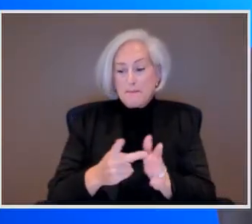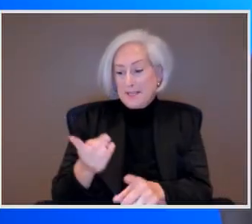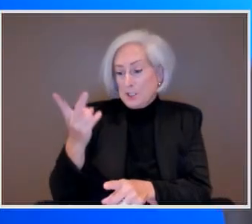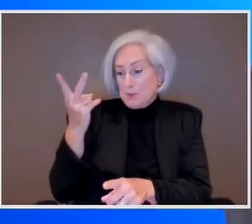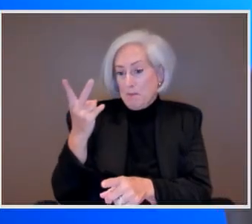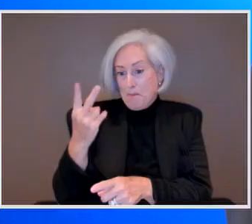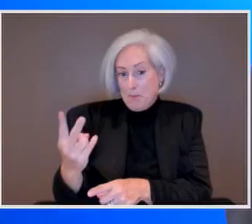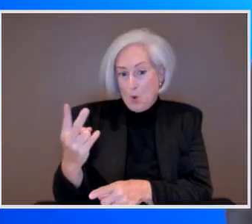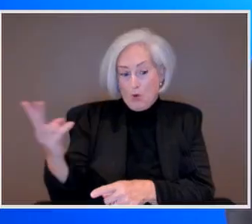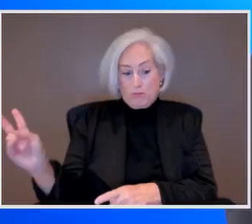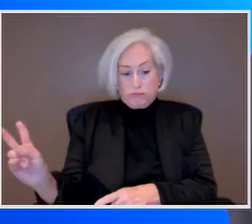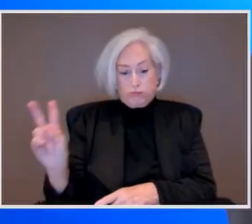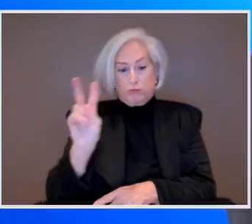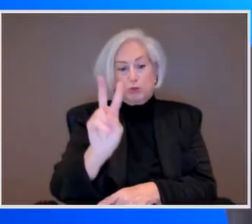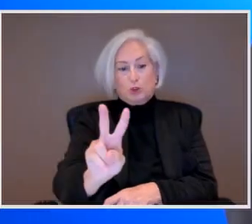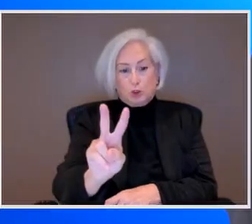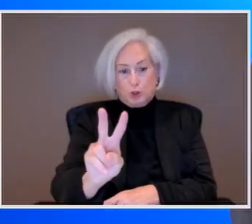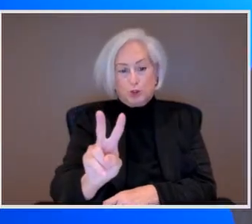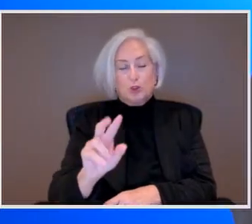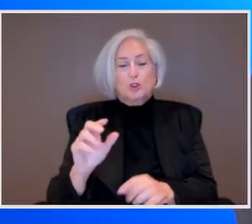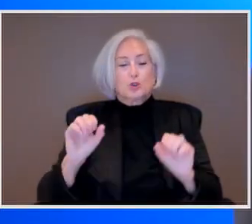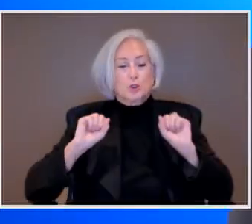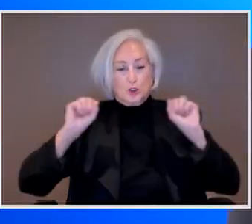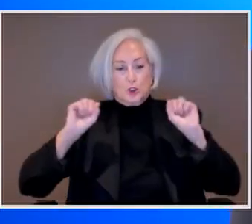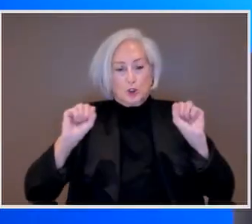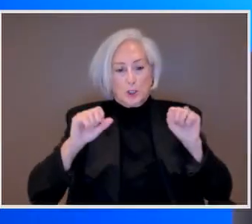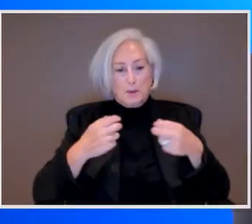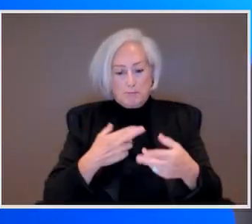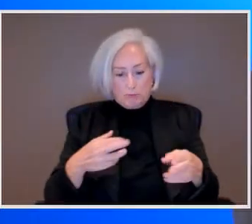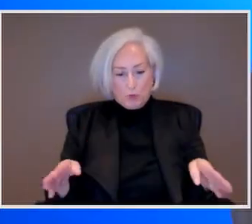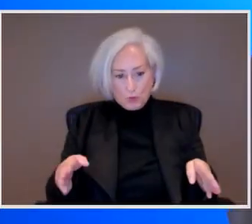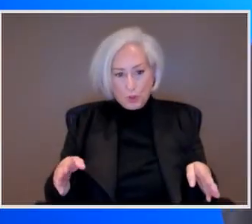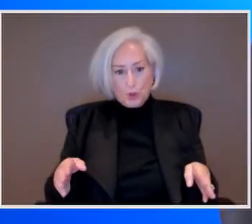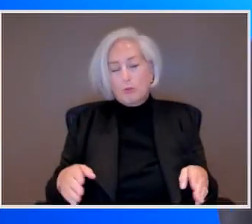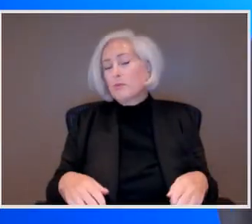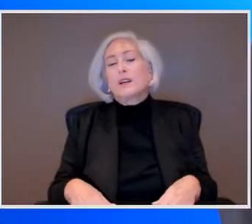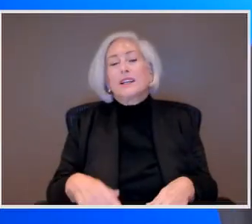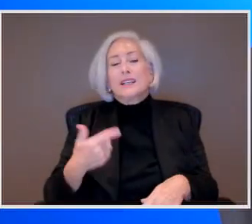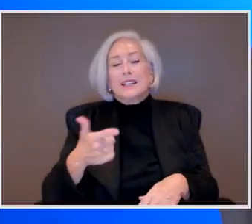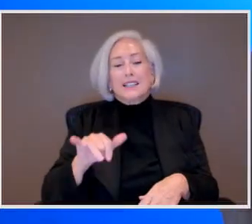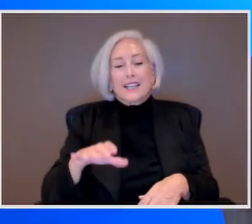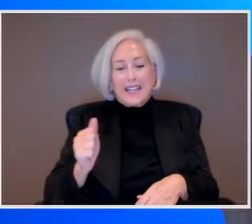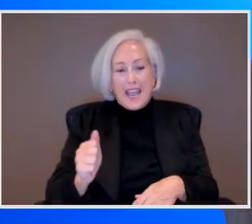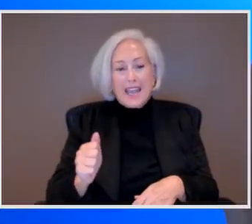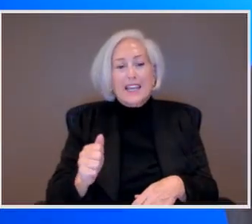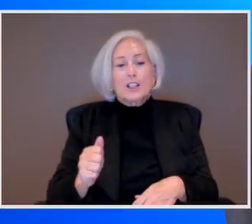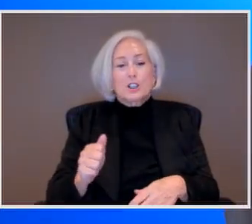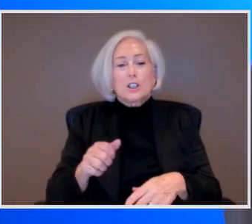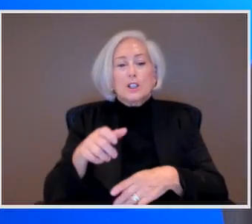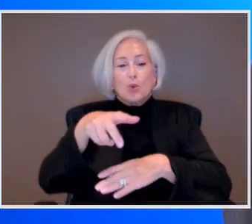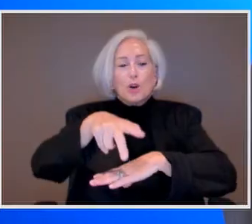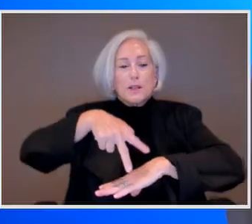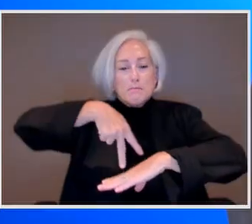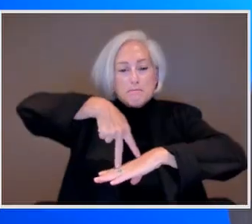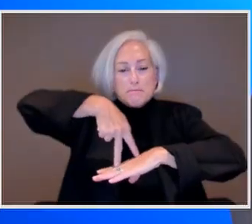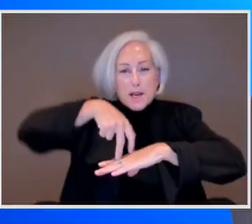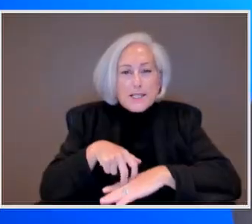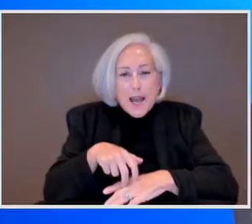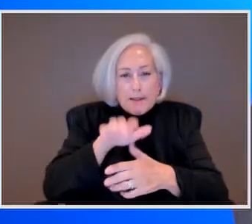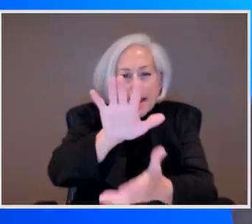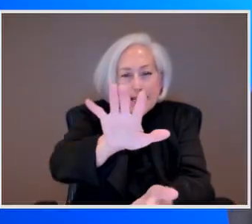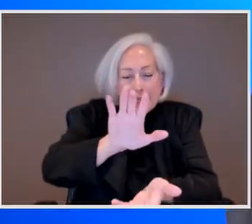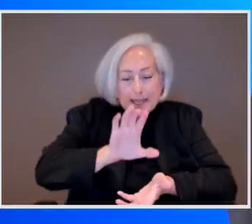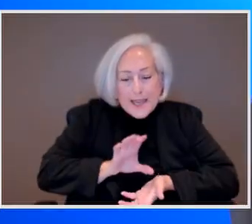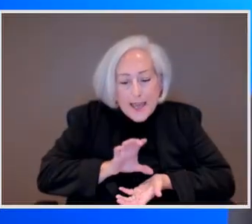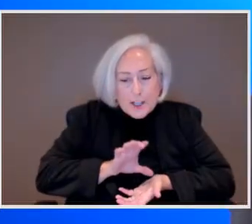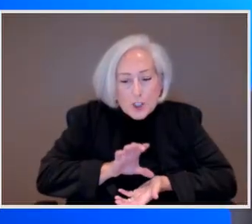in a catcher's position, and the other kid would throw to him. And I think that helped him gain a lot of confidence in his ability